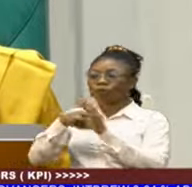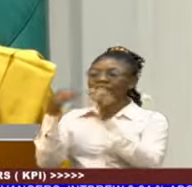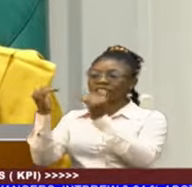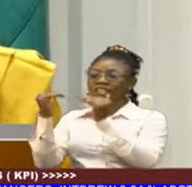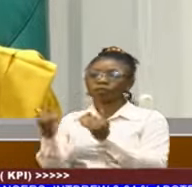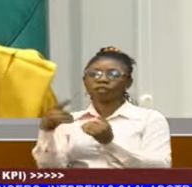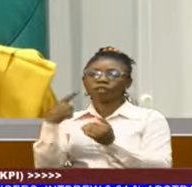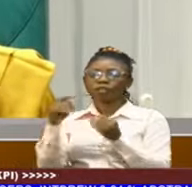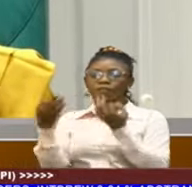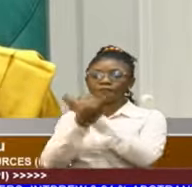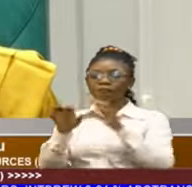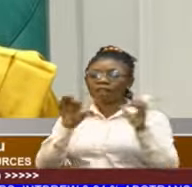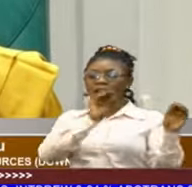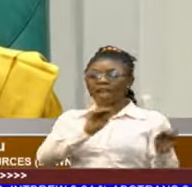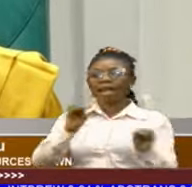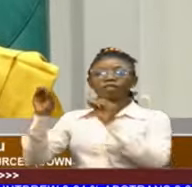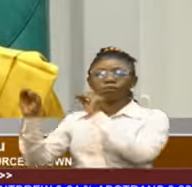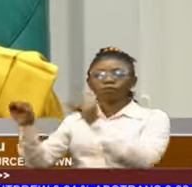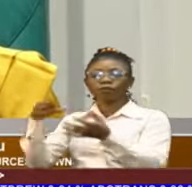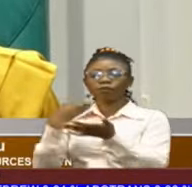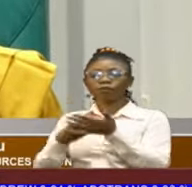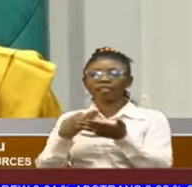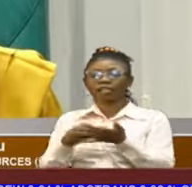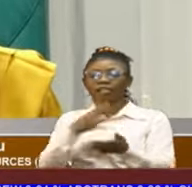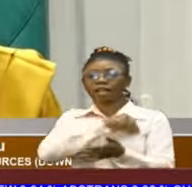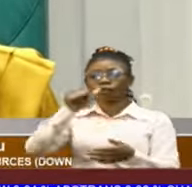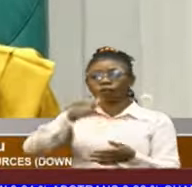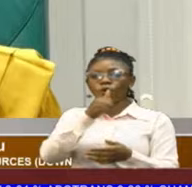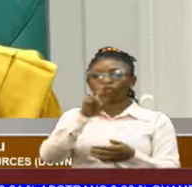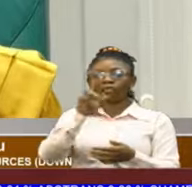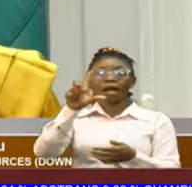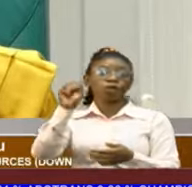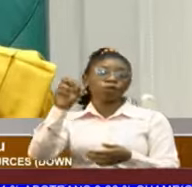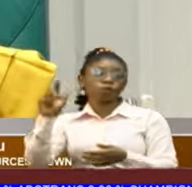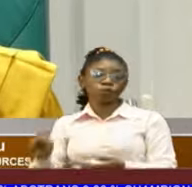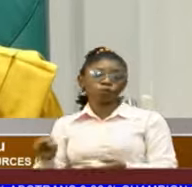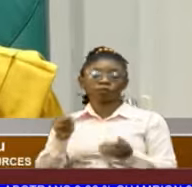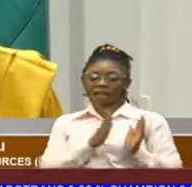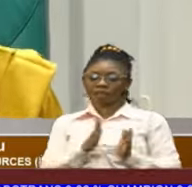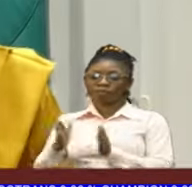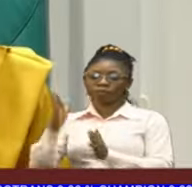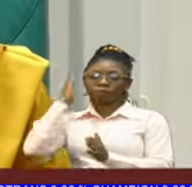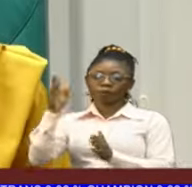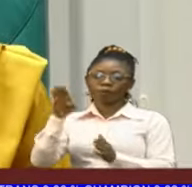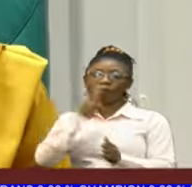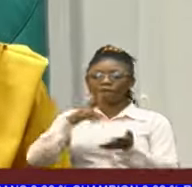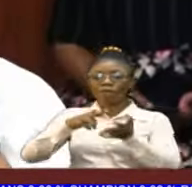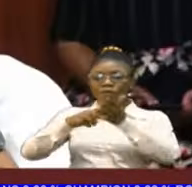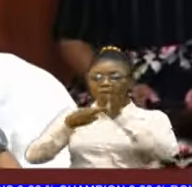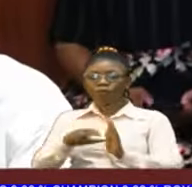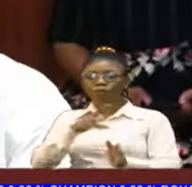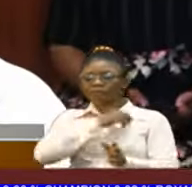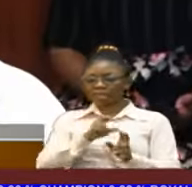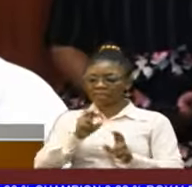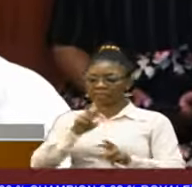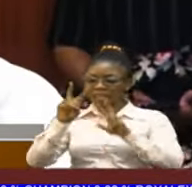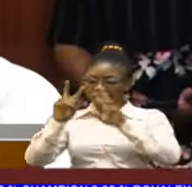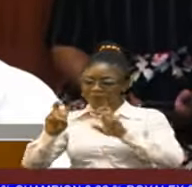pre-export financing arrangement and other loan arrangement in exchange for crude will be extensively reviewed and